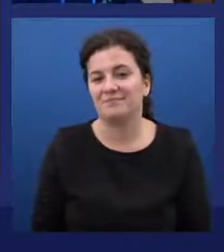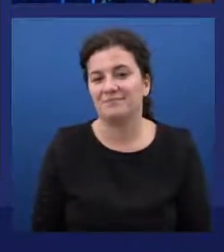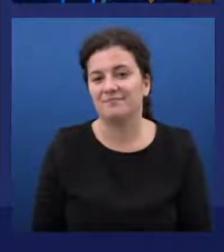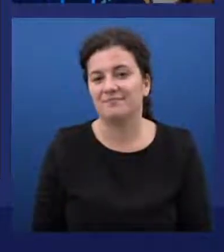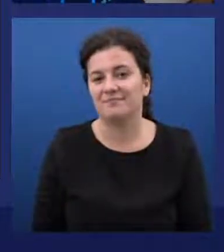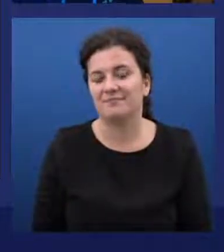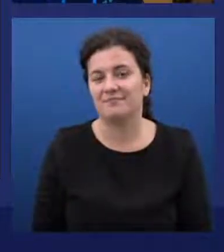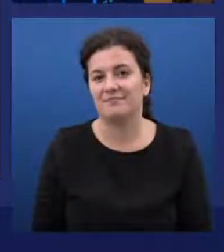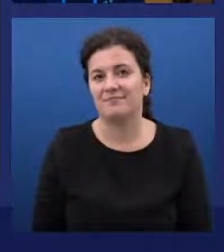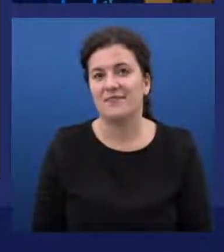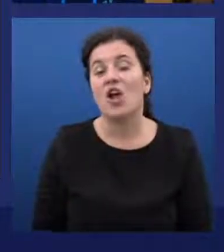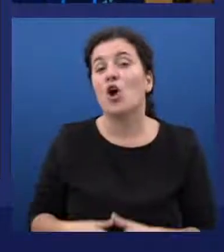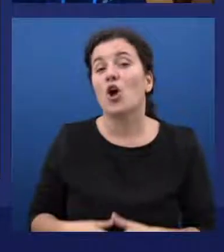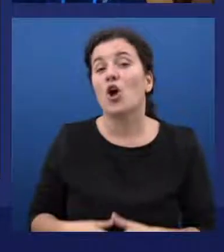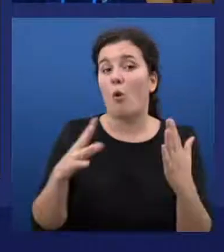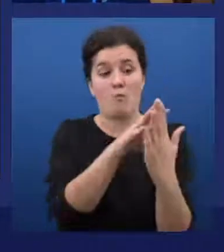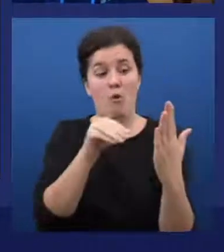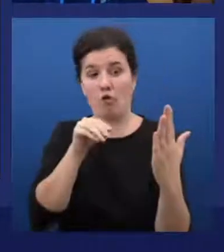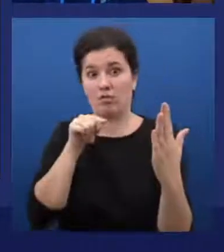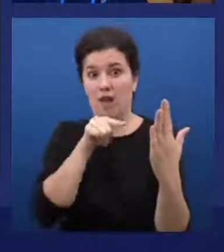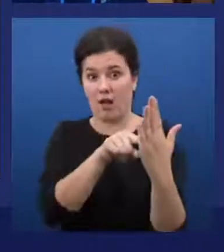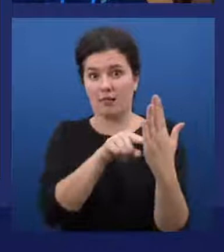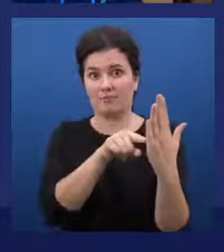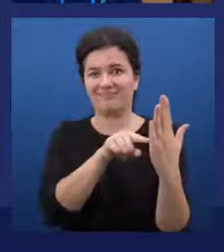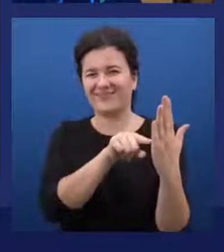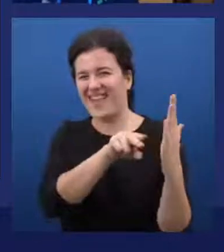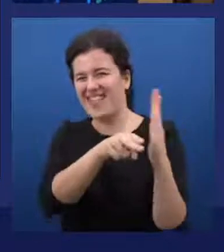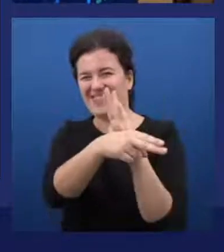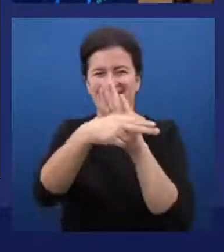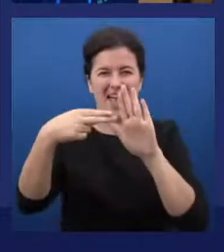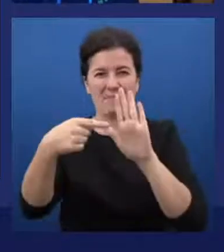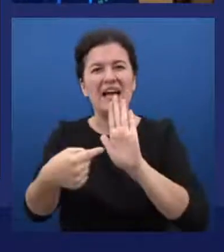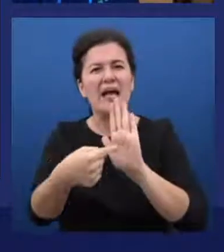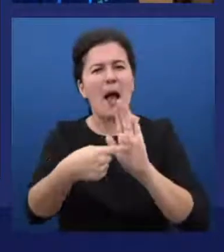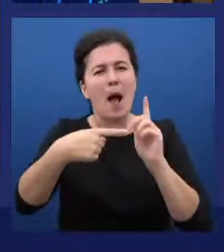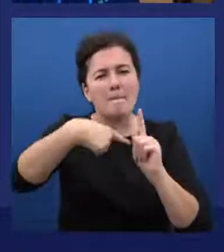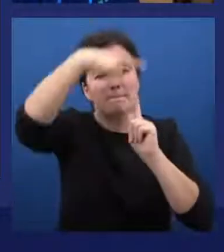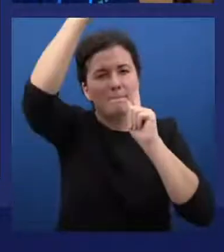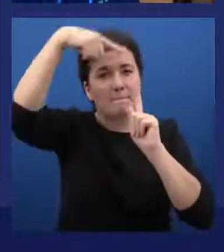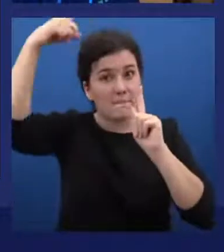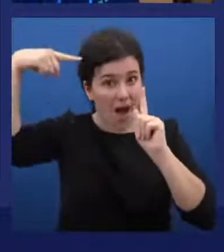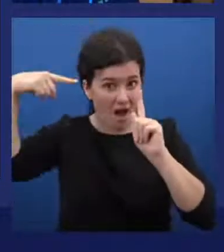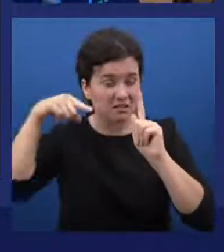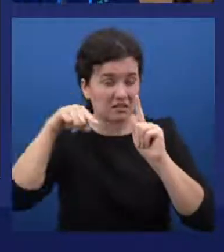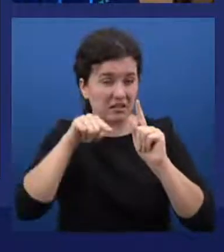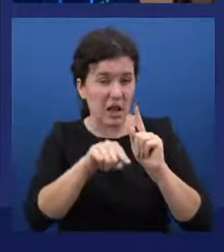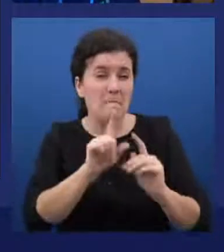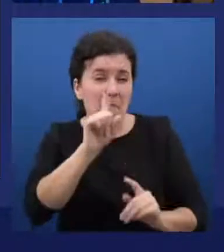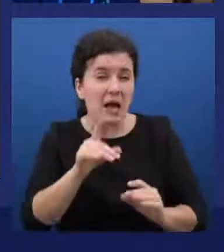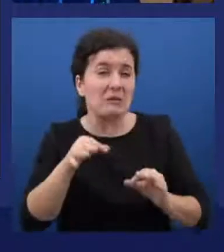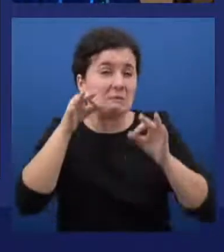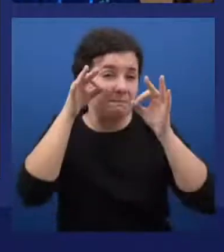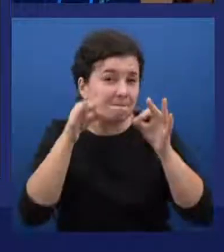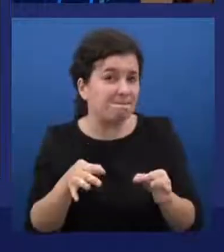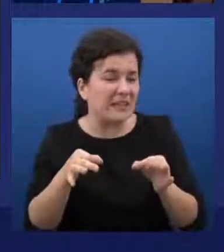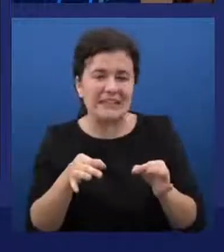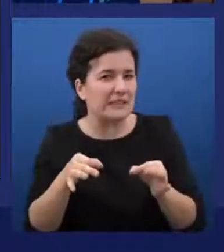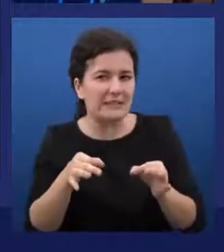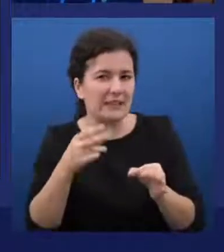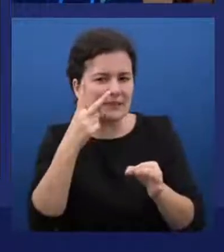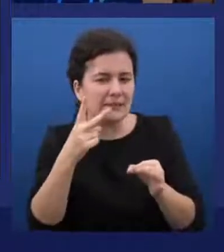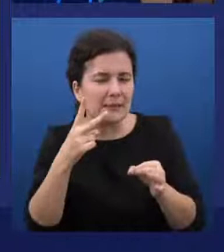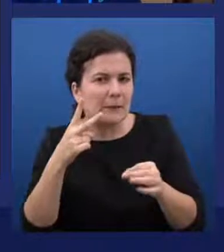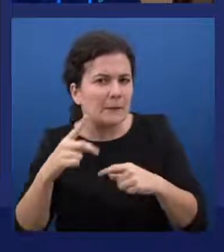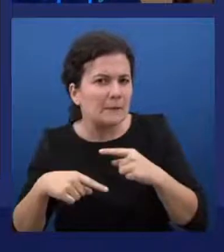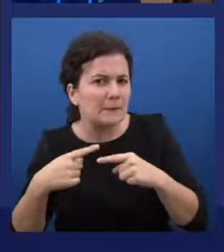the model says it's Bart, but hey, we're not as sure as normally, so something is happening. And what you